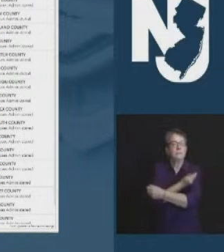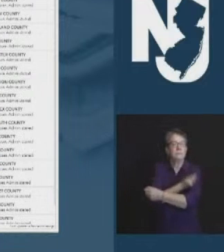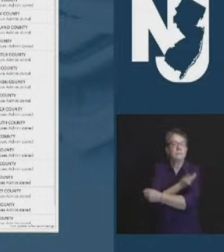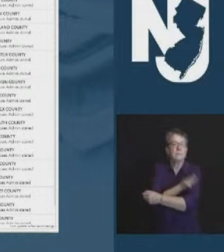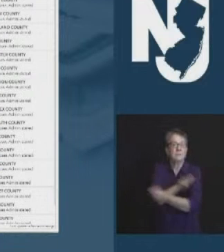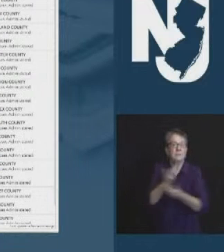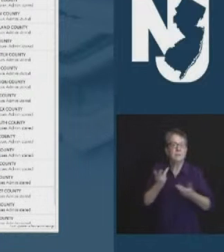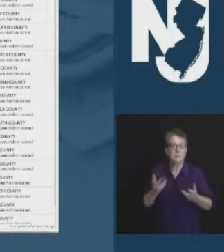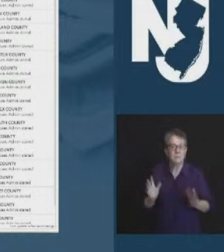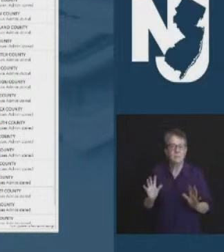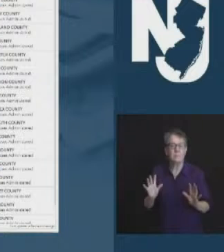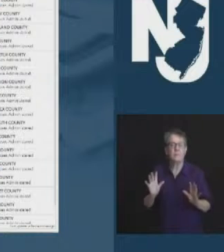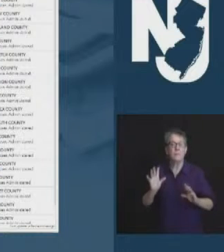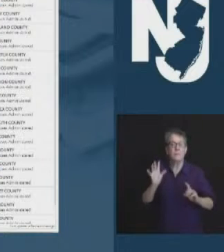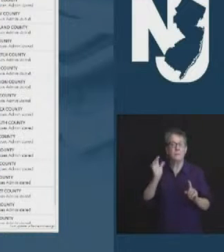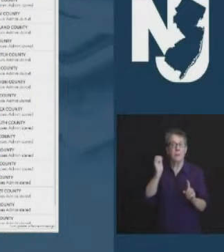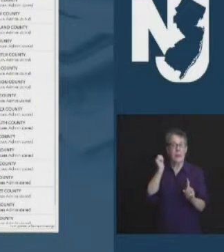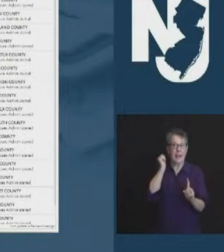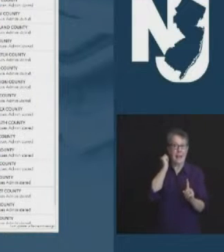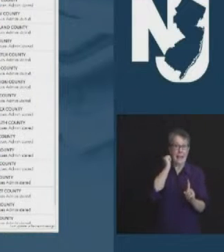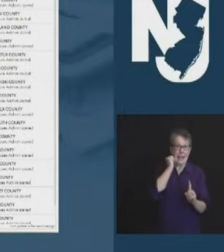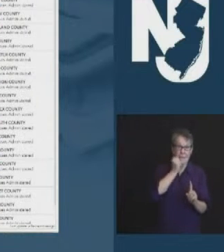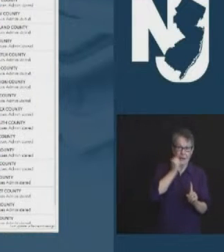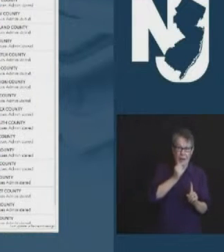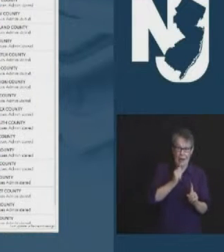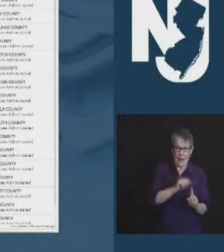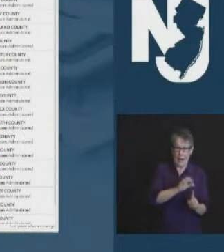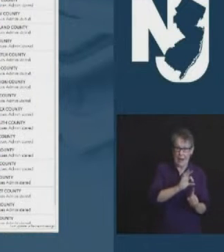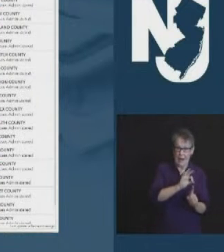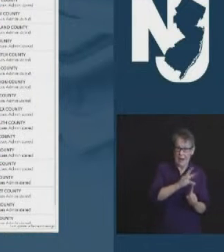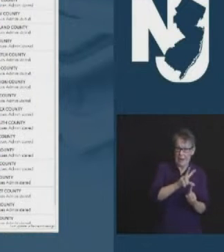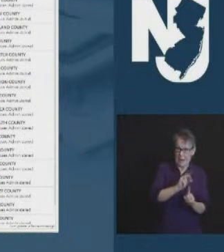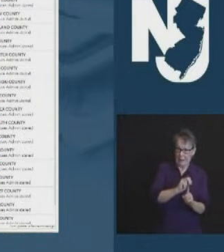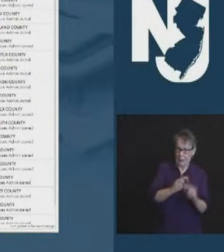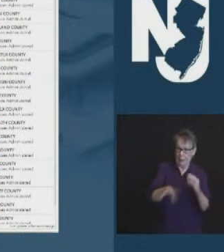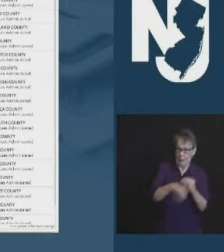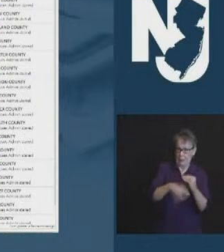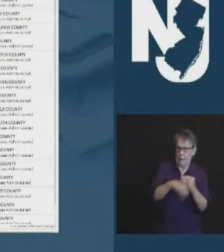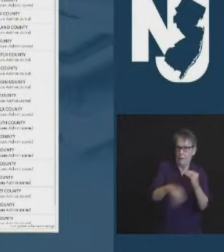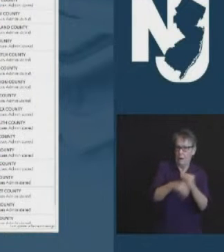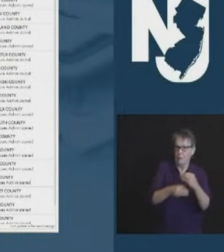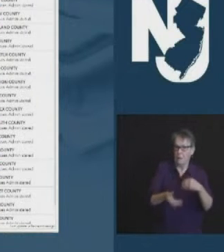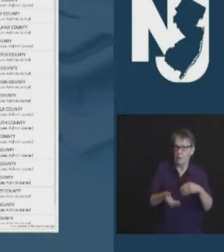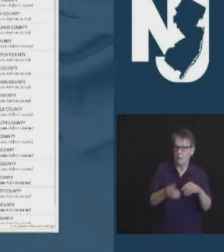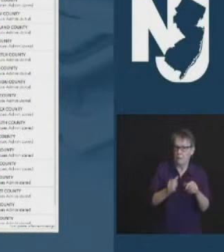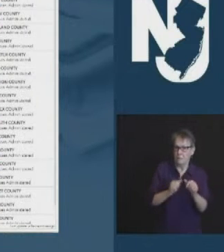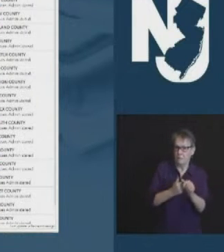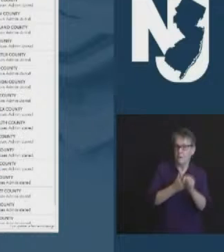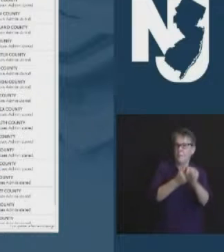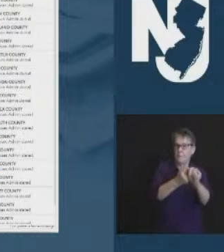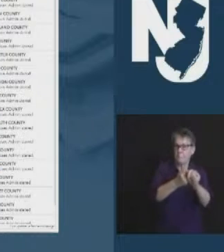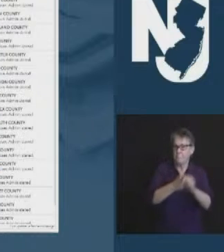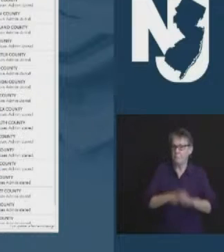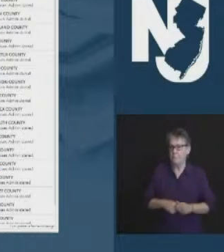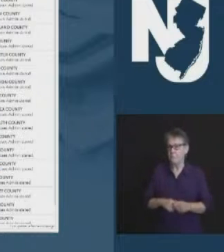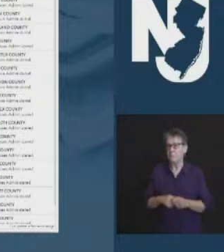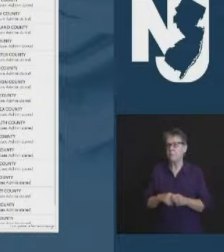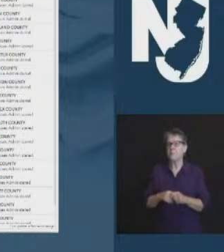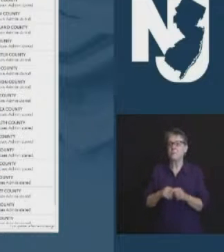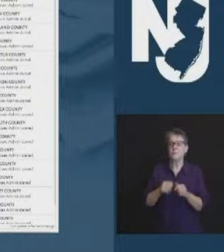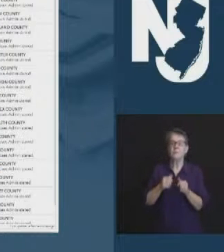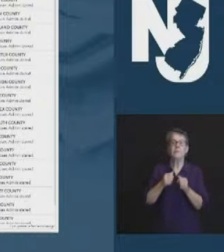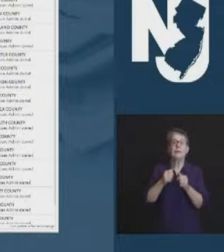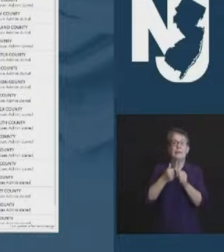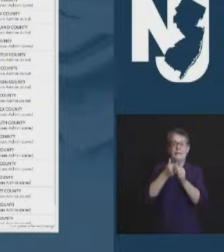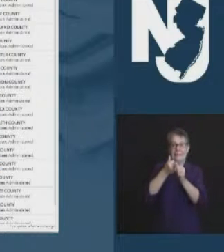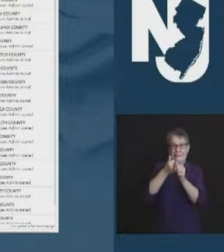time. The dashboard will show the numbers of vaccinations administered across each county, among other available data. And as